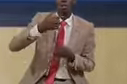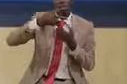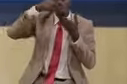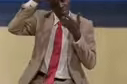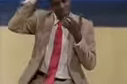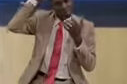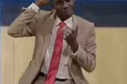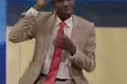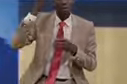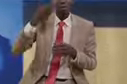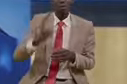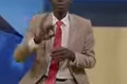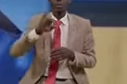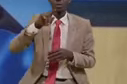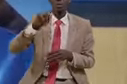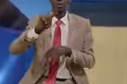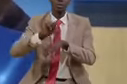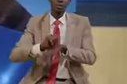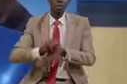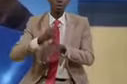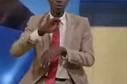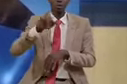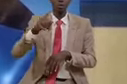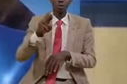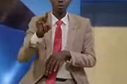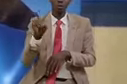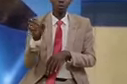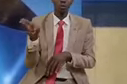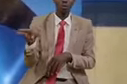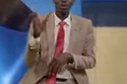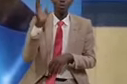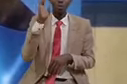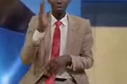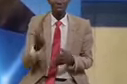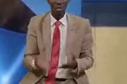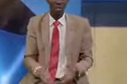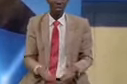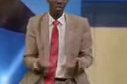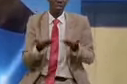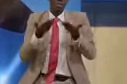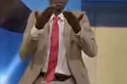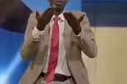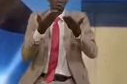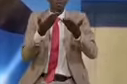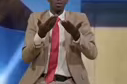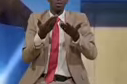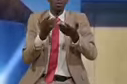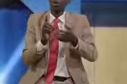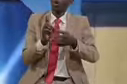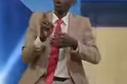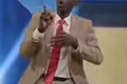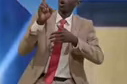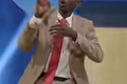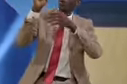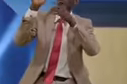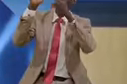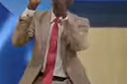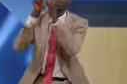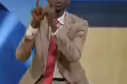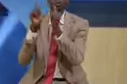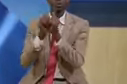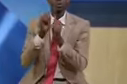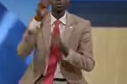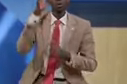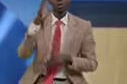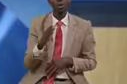tribe of Judah, will link you up with God, reconcile you with God, and